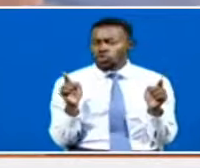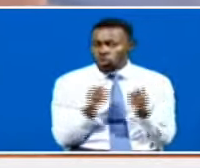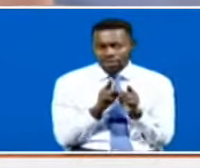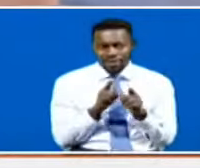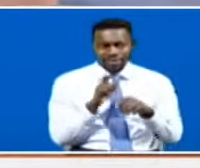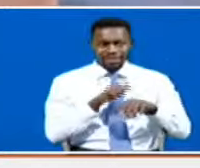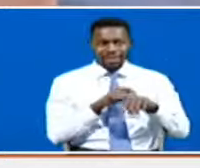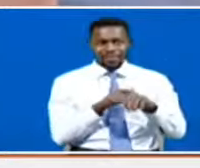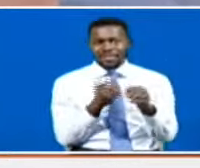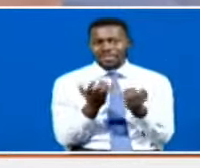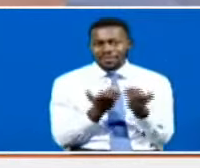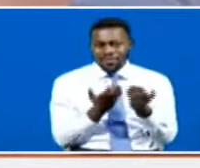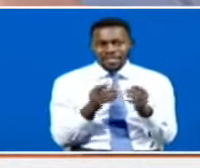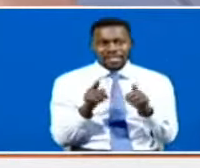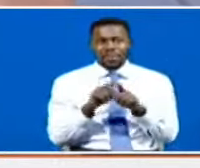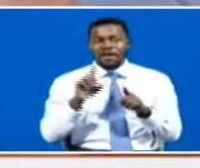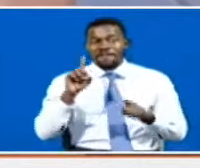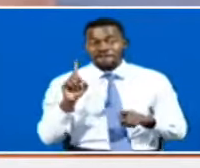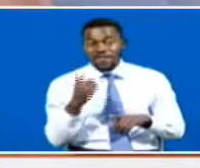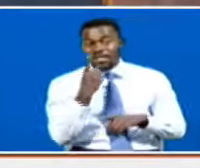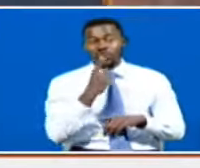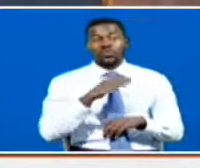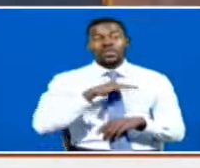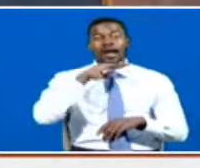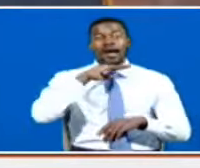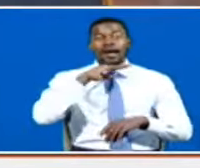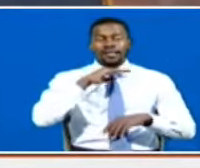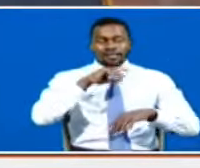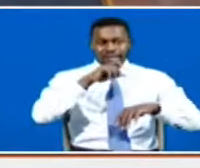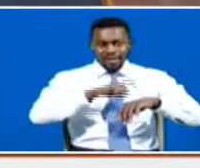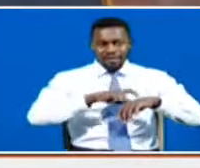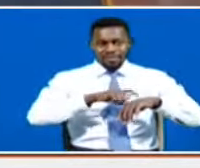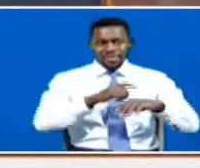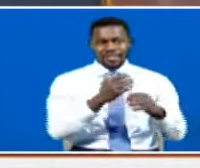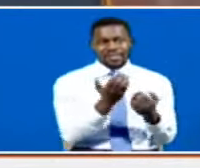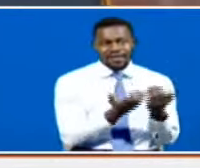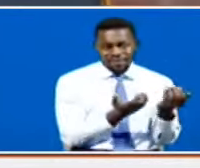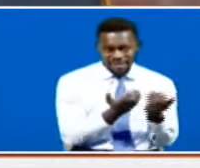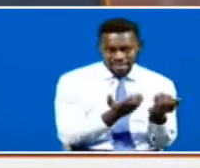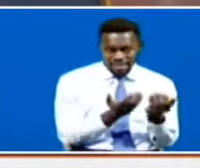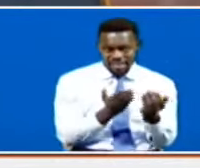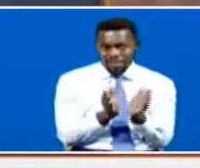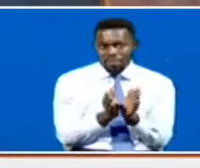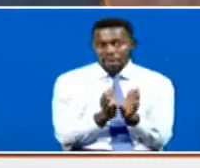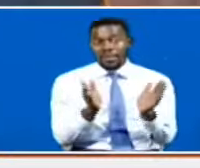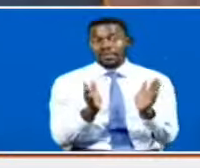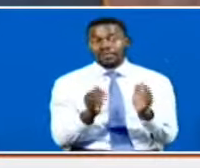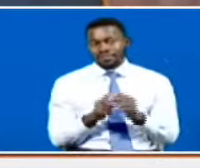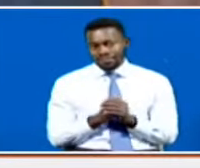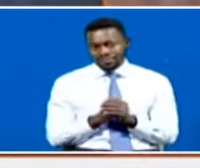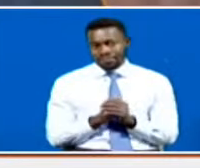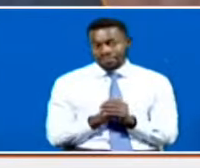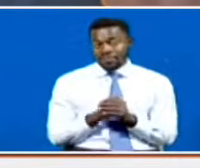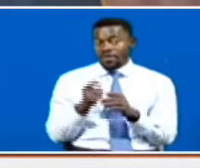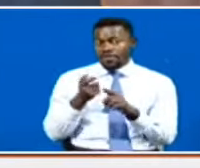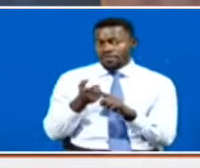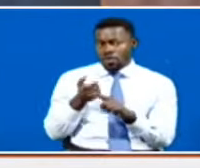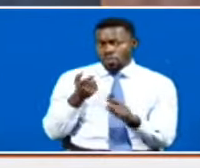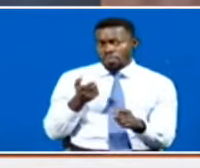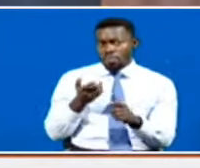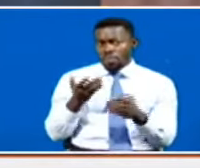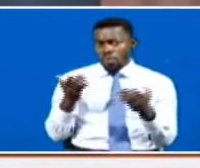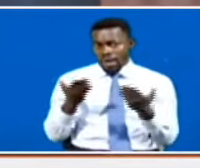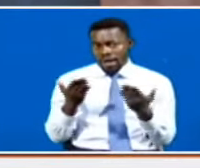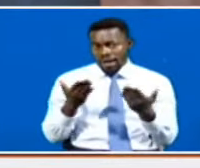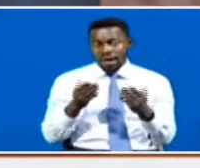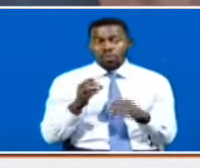chief and the first to die in office. Lieutenant General Charles Kahariri from the Kenya Navy, who was named the